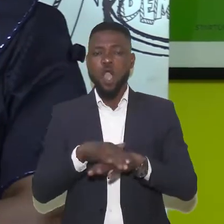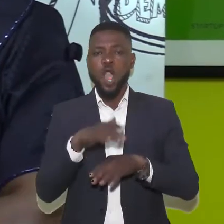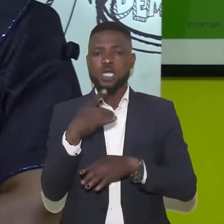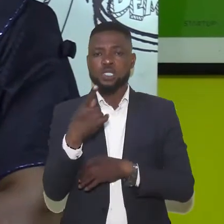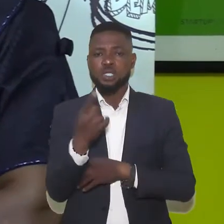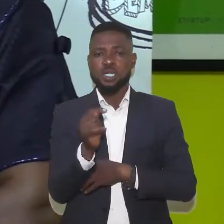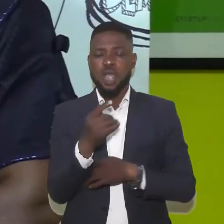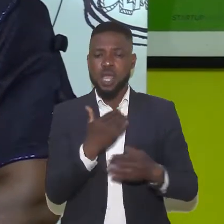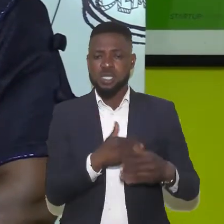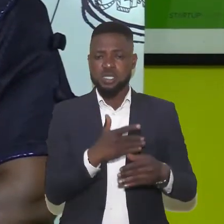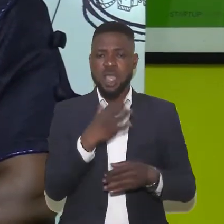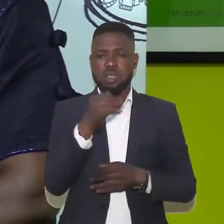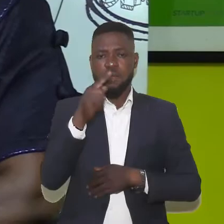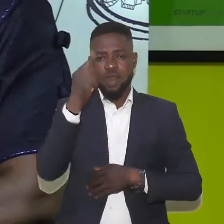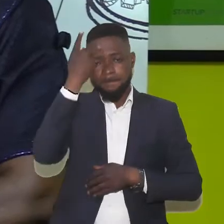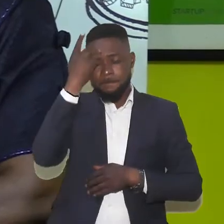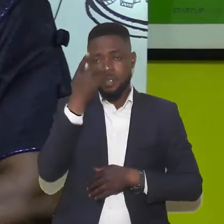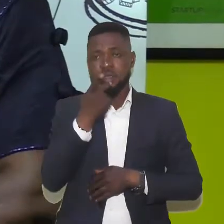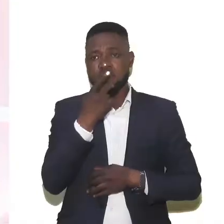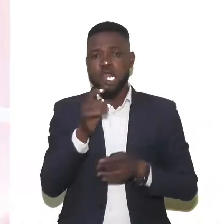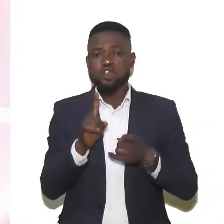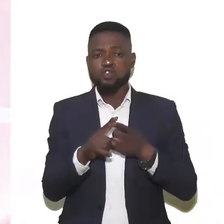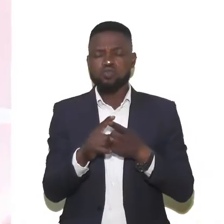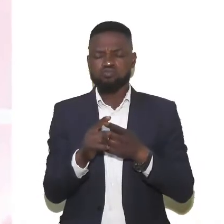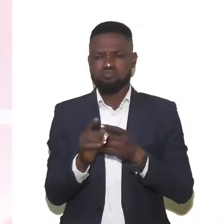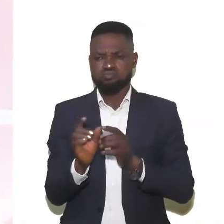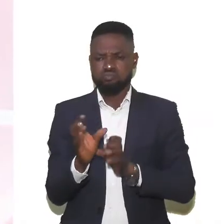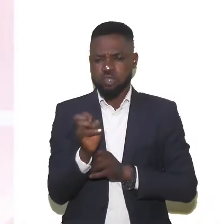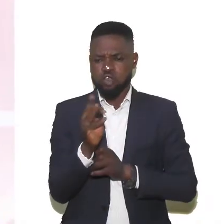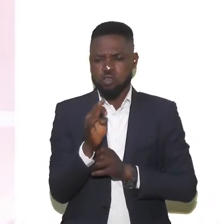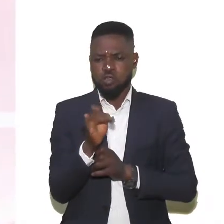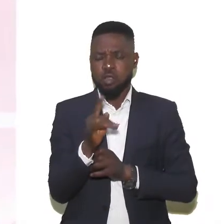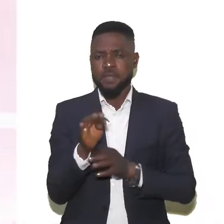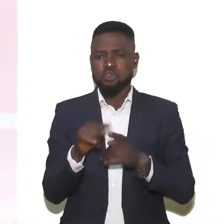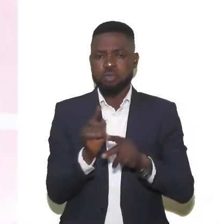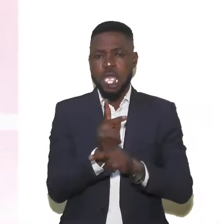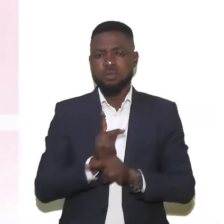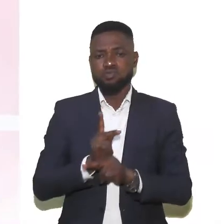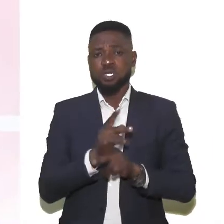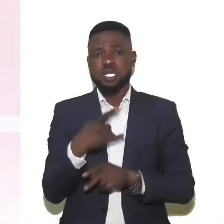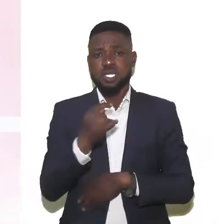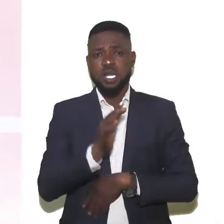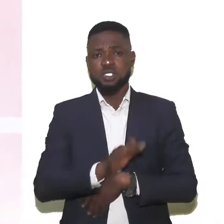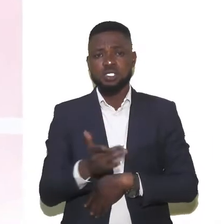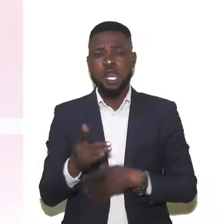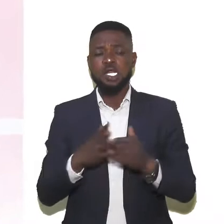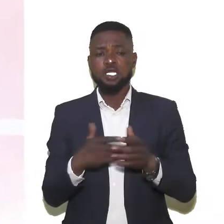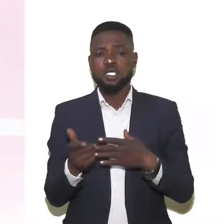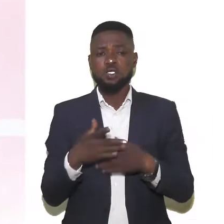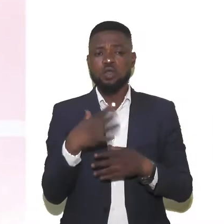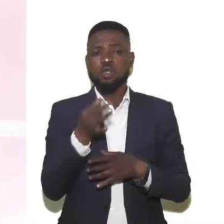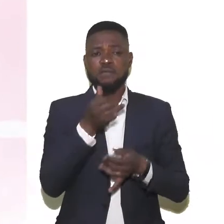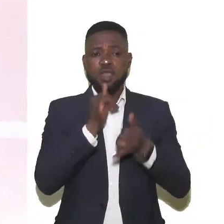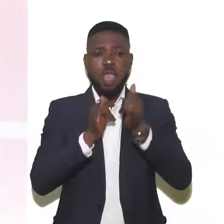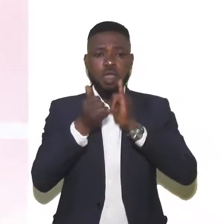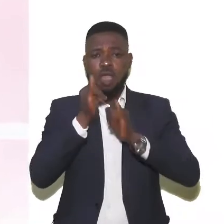on the side of the parents to commit to raising the children, issues